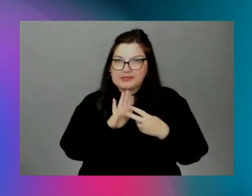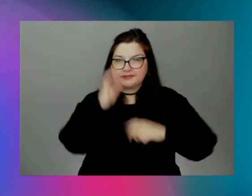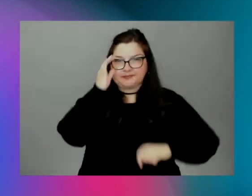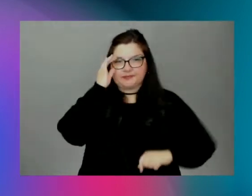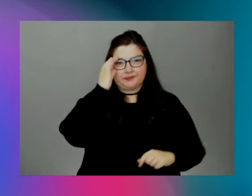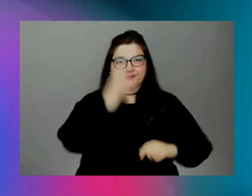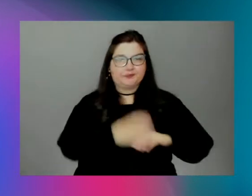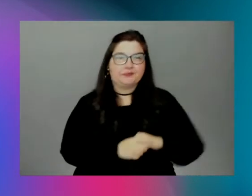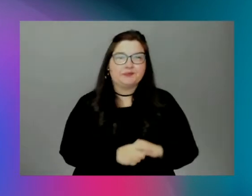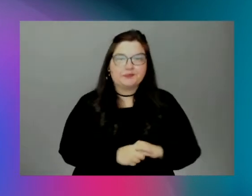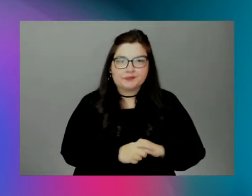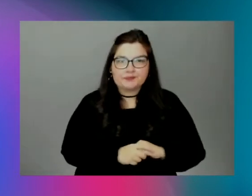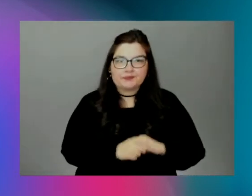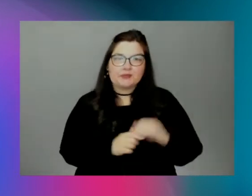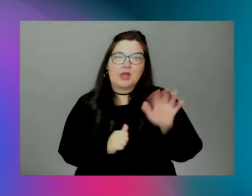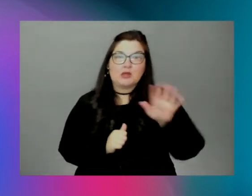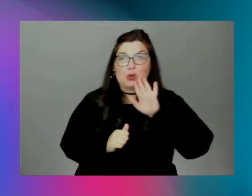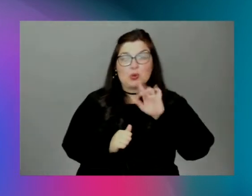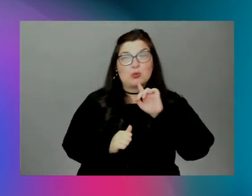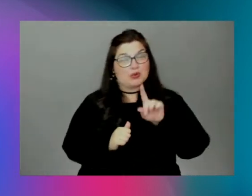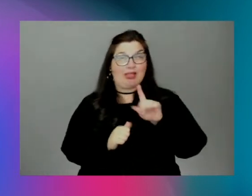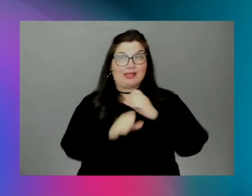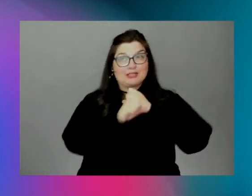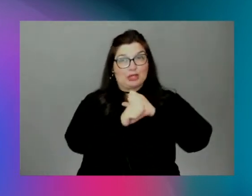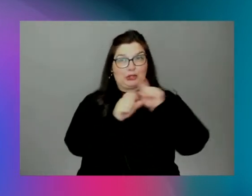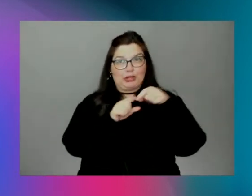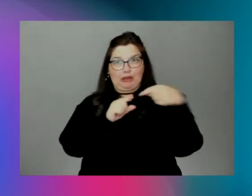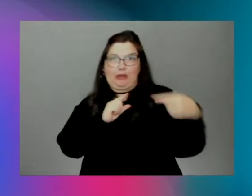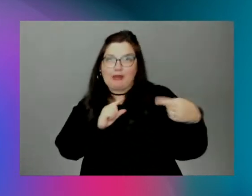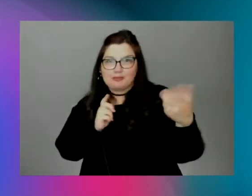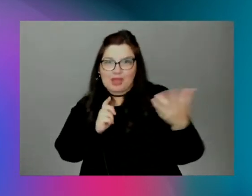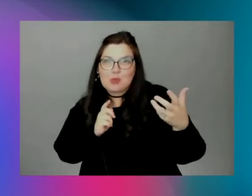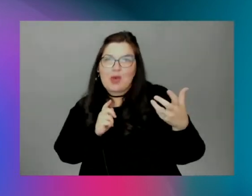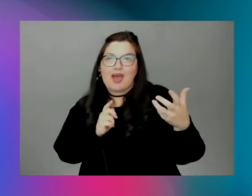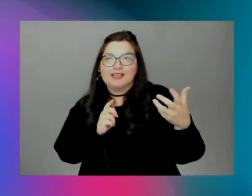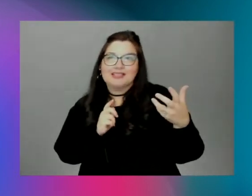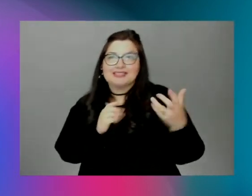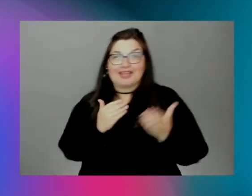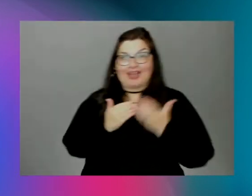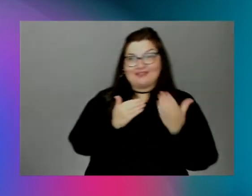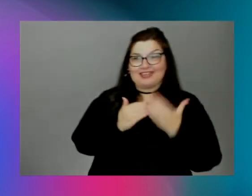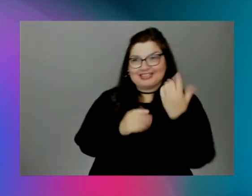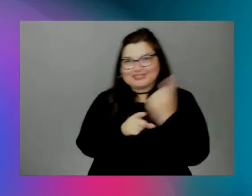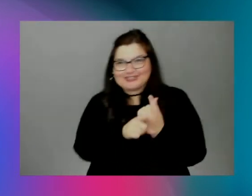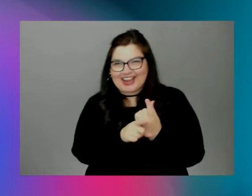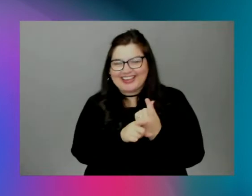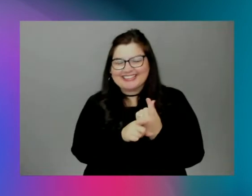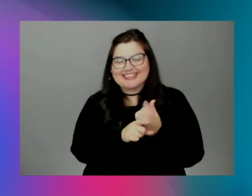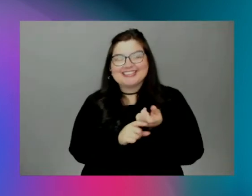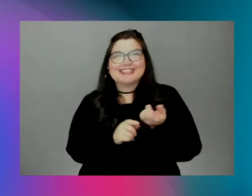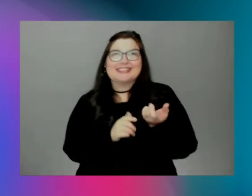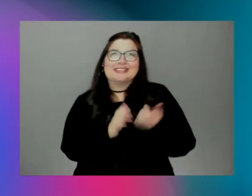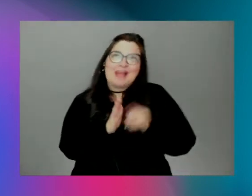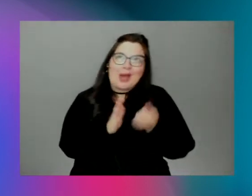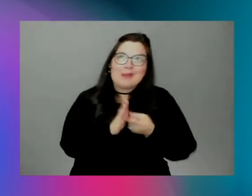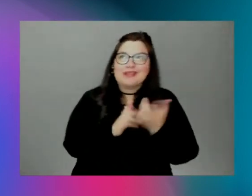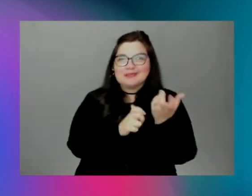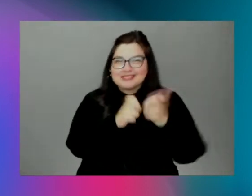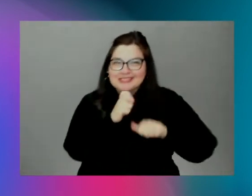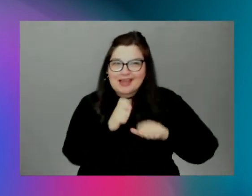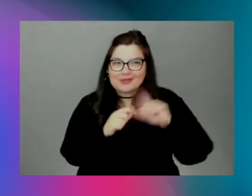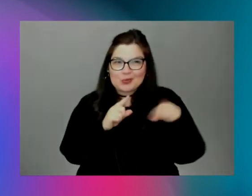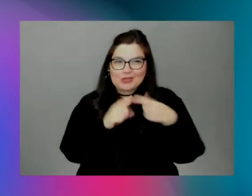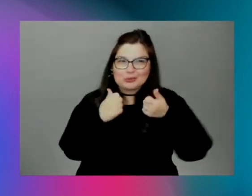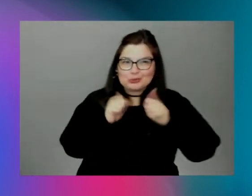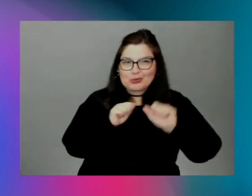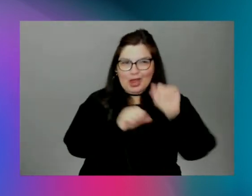Kind of the enemy of security a bit is convenience, right? Right. It's a little hard sometimes when you're trying to work